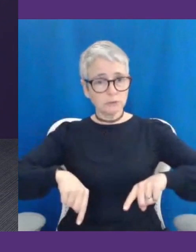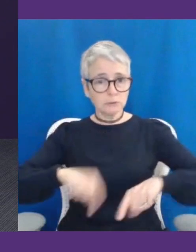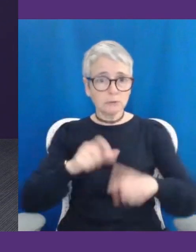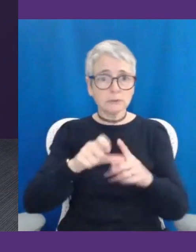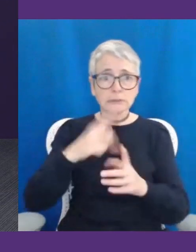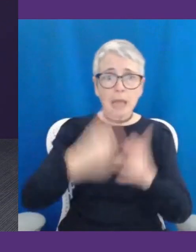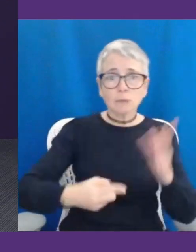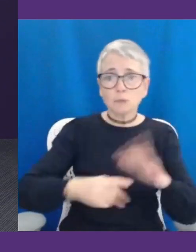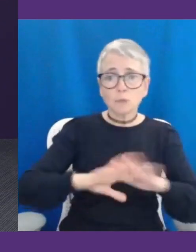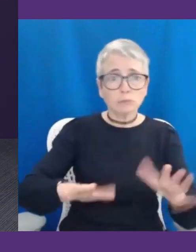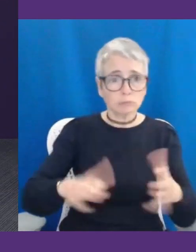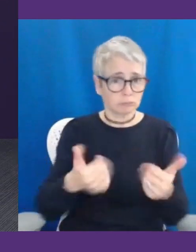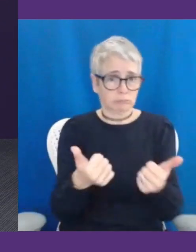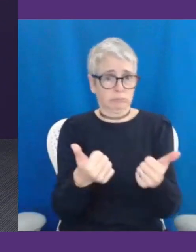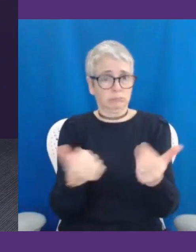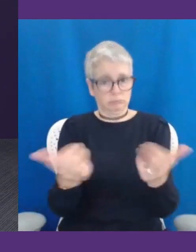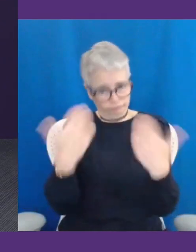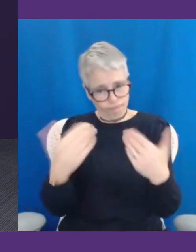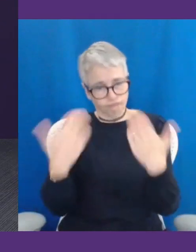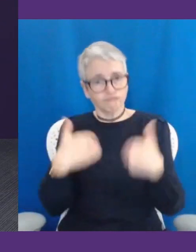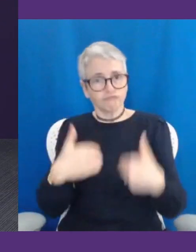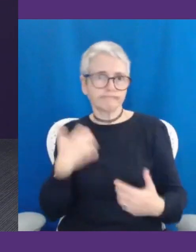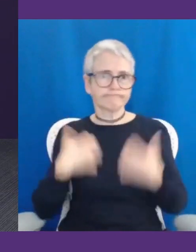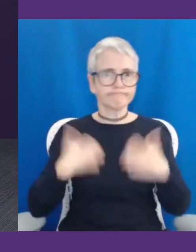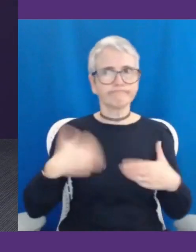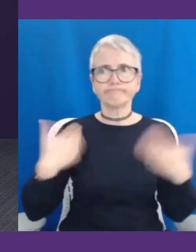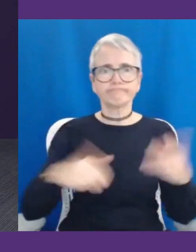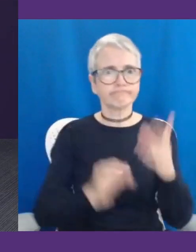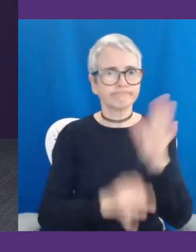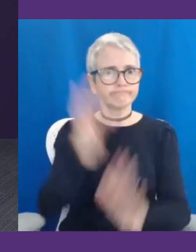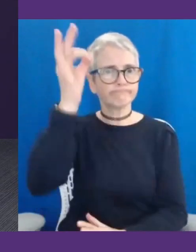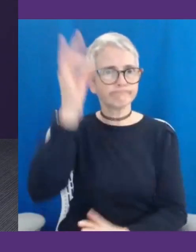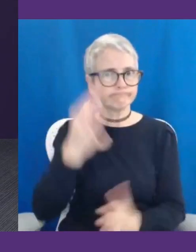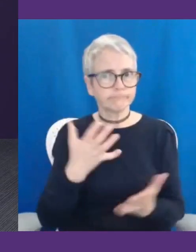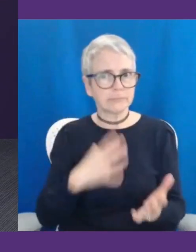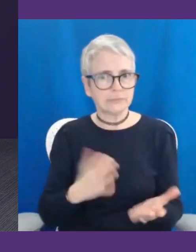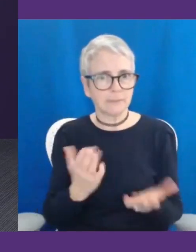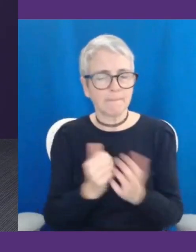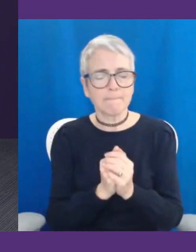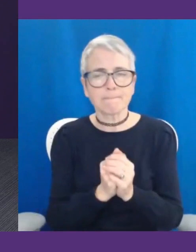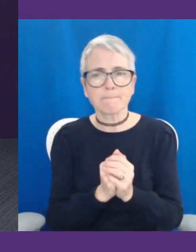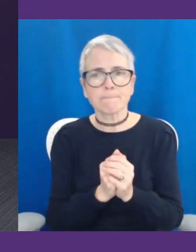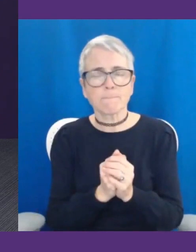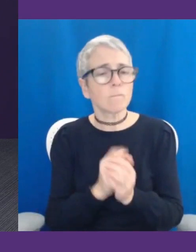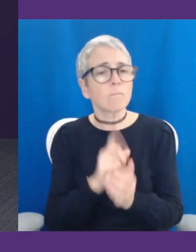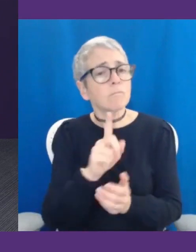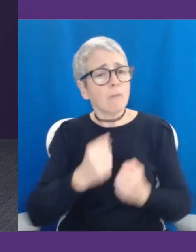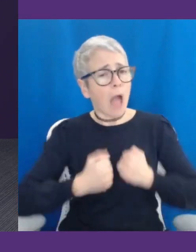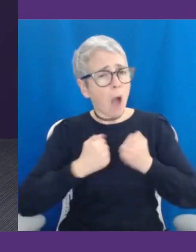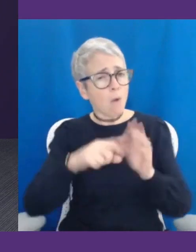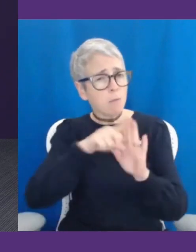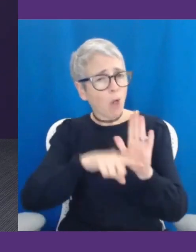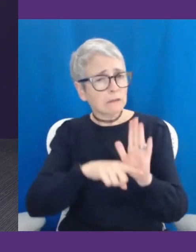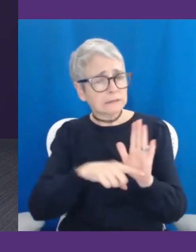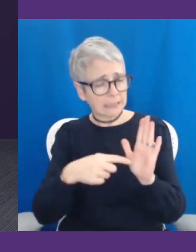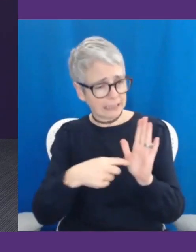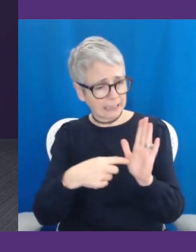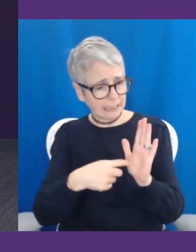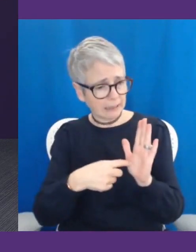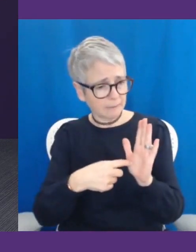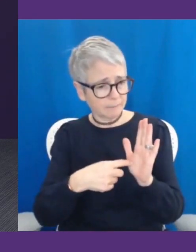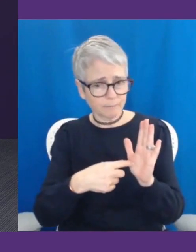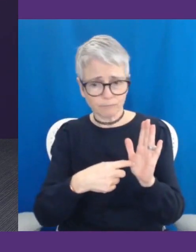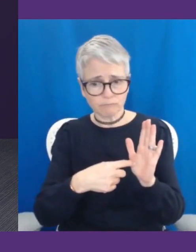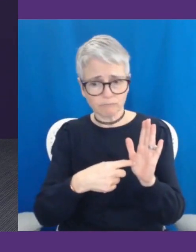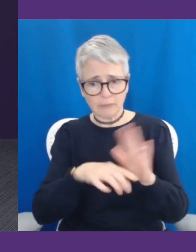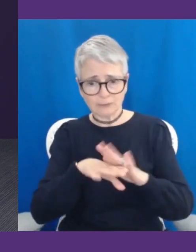thrive. And lastly, this is part of our policy, right? It doesn't come down to an individual in terms of, do you agree with the concept